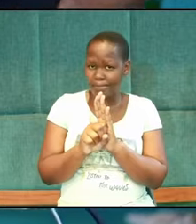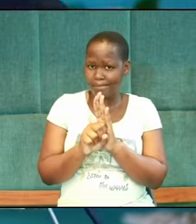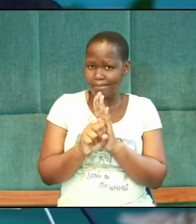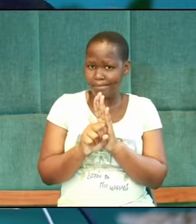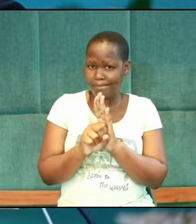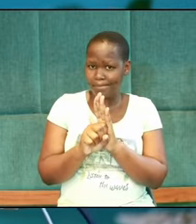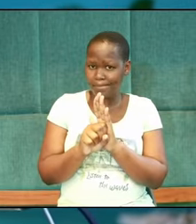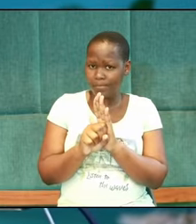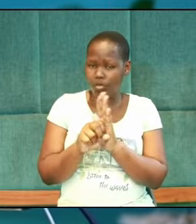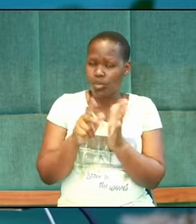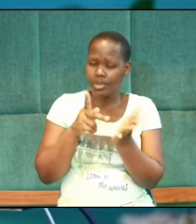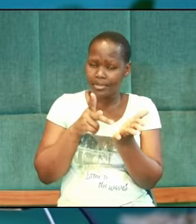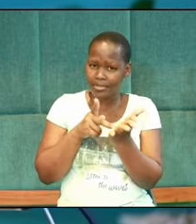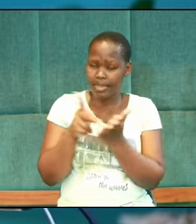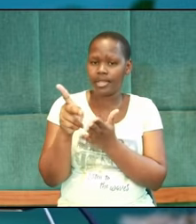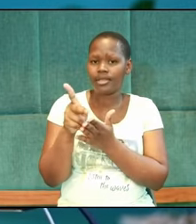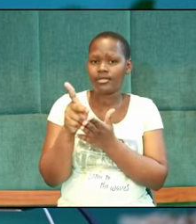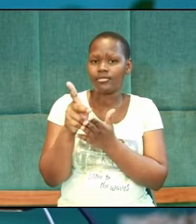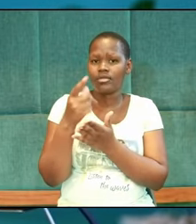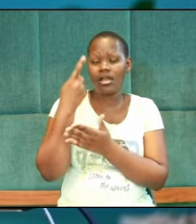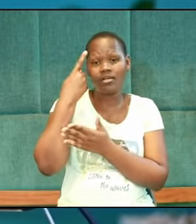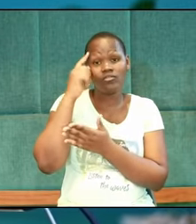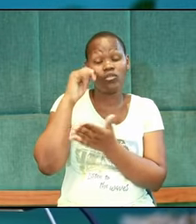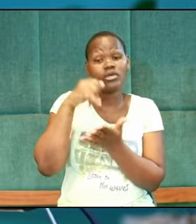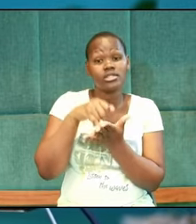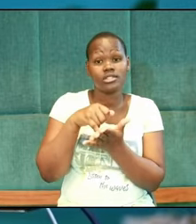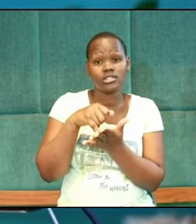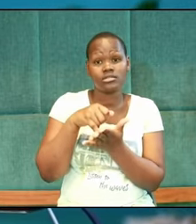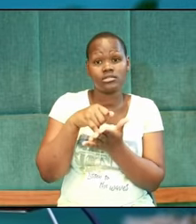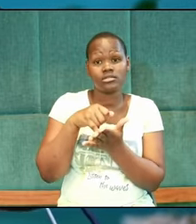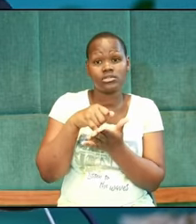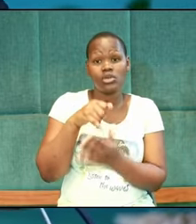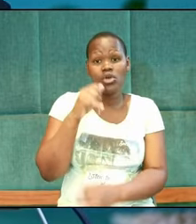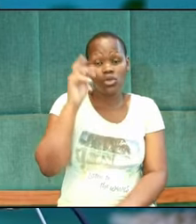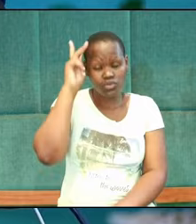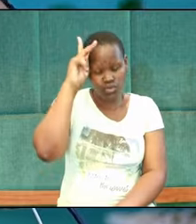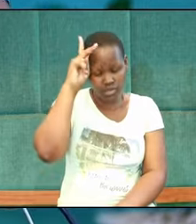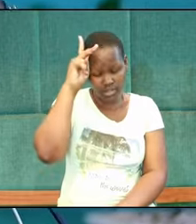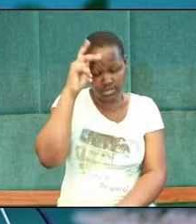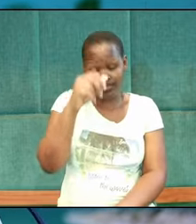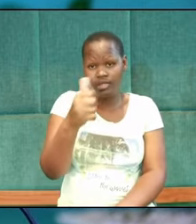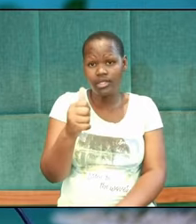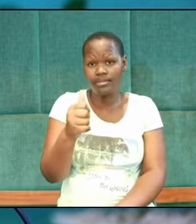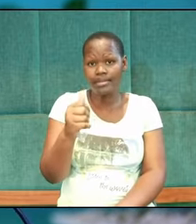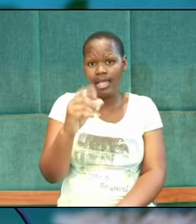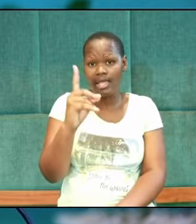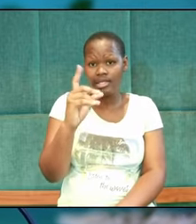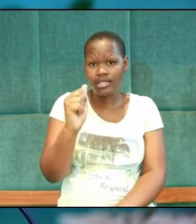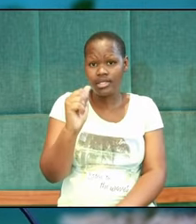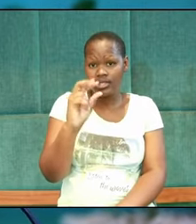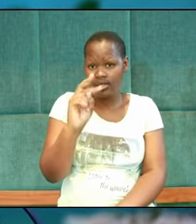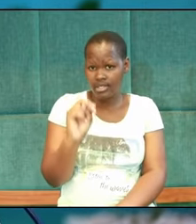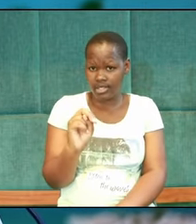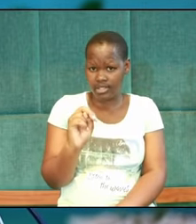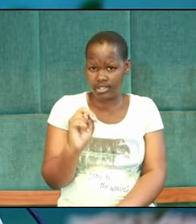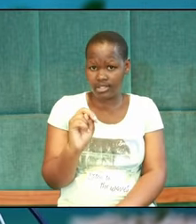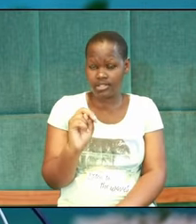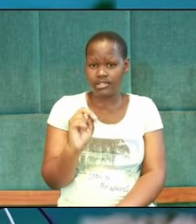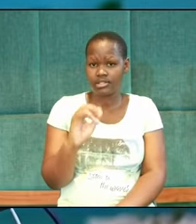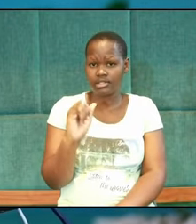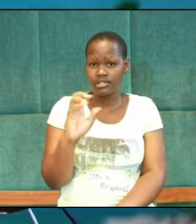they will pay for it. Knowledge. Daniel chapter 12. Daniel 12, verse